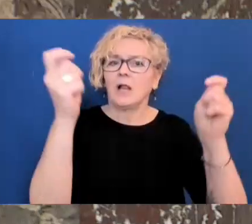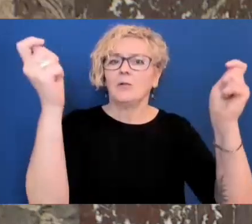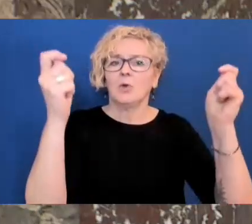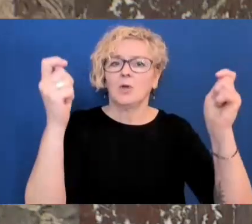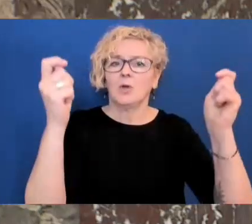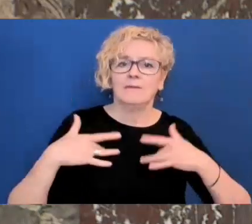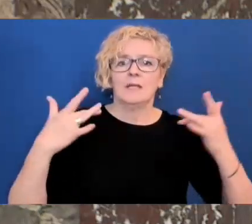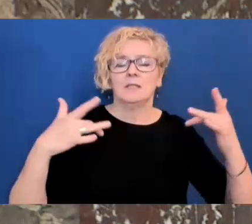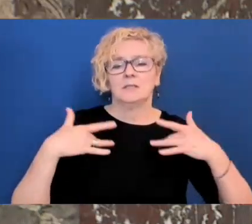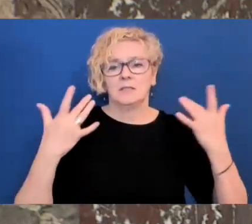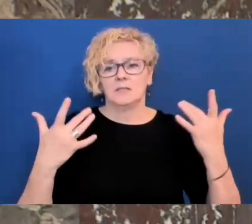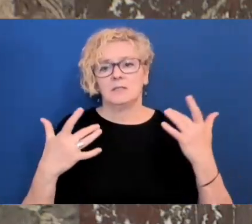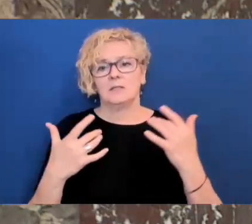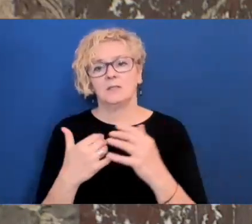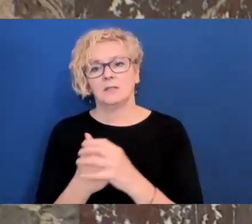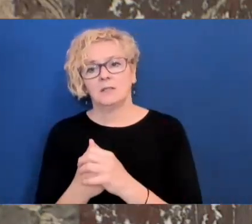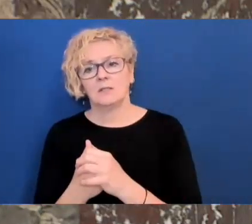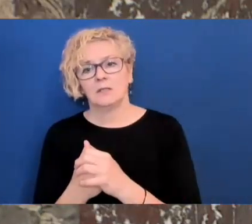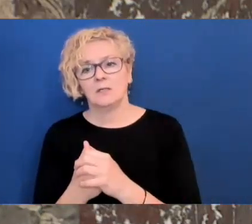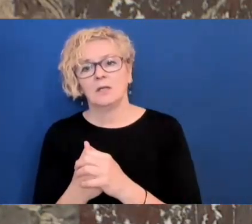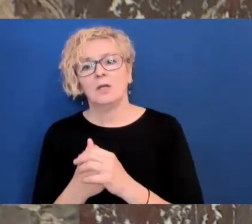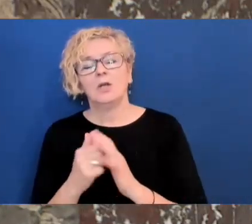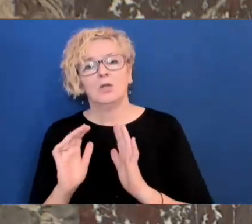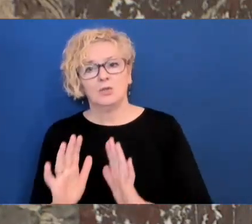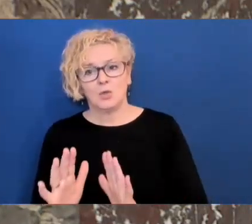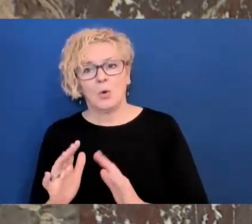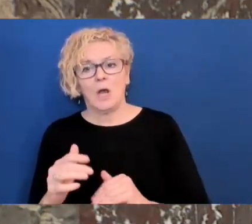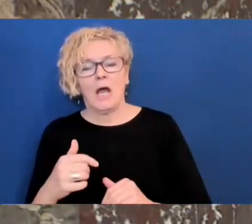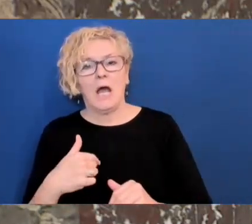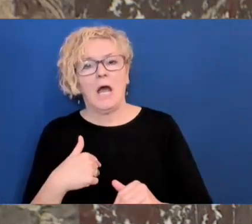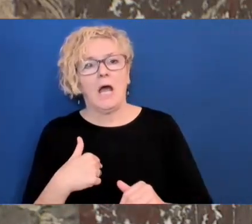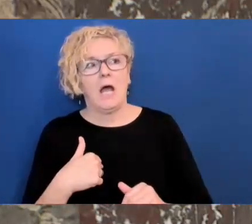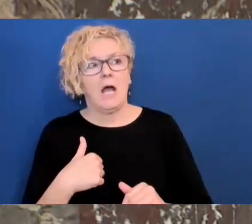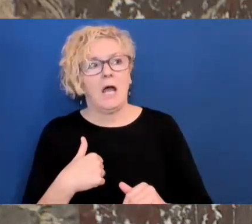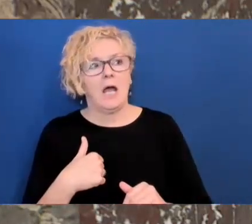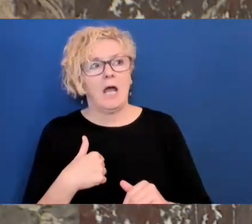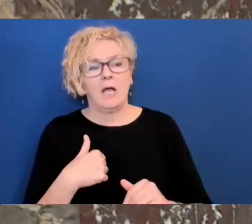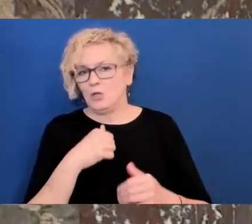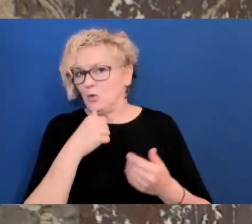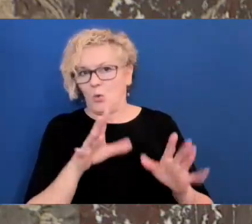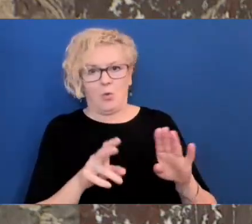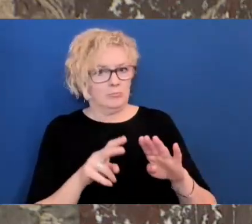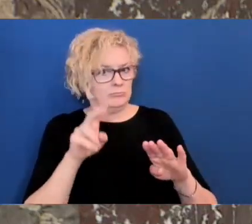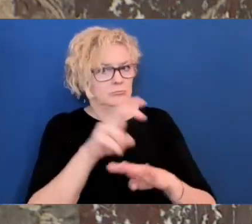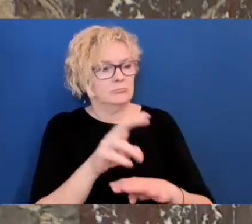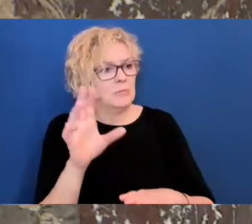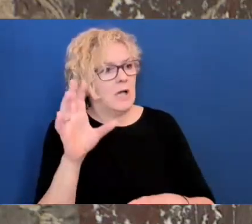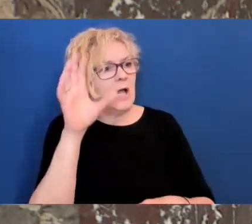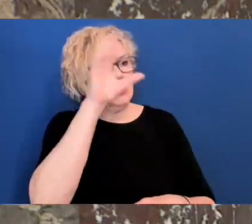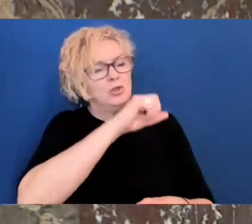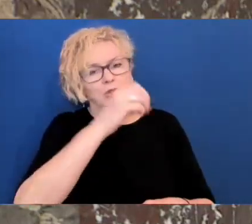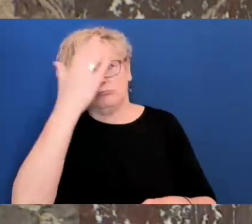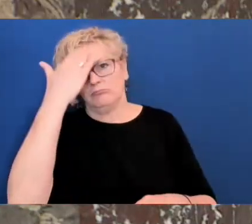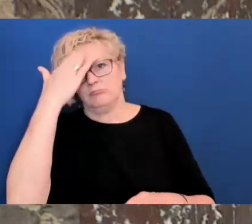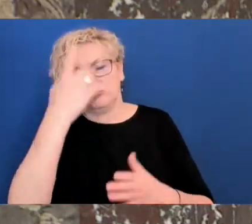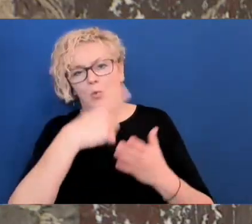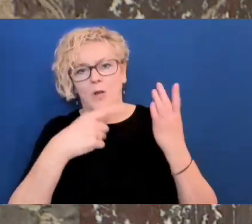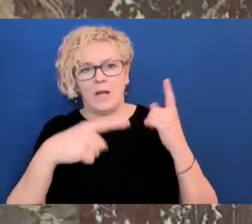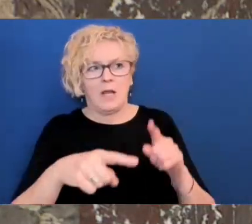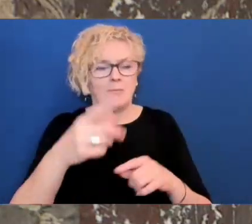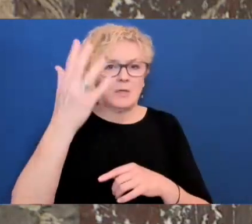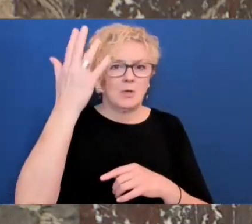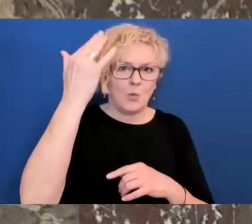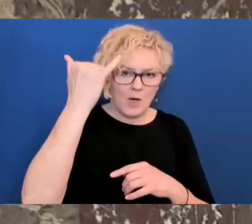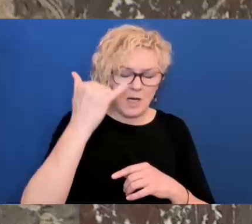in his conclusions that he's drawing already about what happened. Police are investigating that. What we know is that a man made a decision to